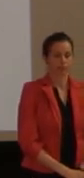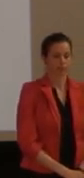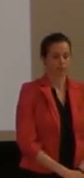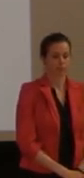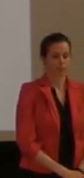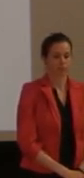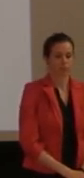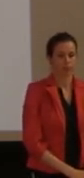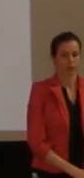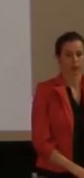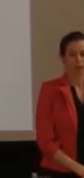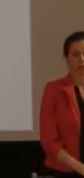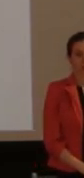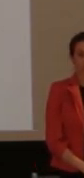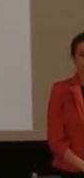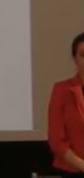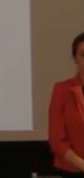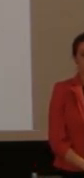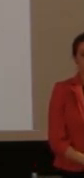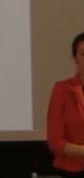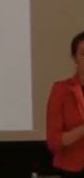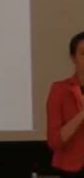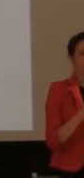It reflects that